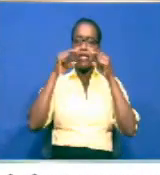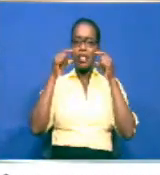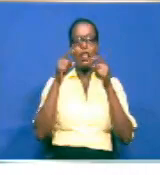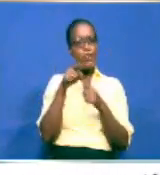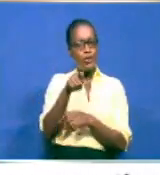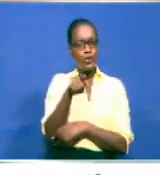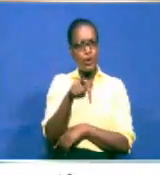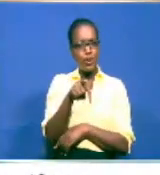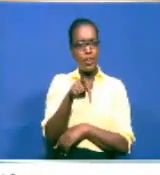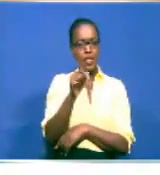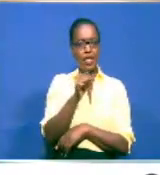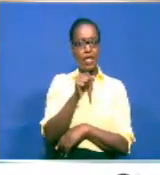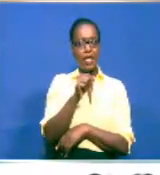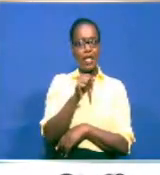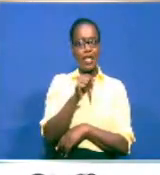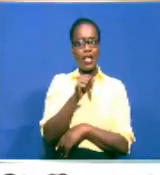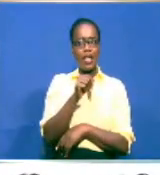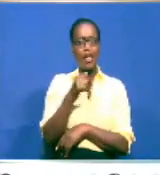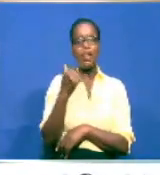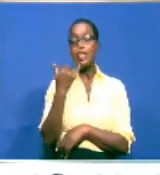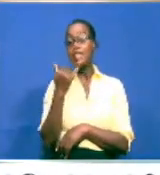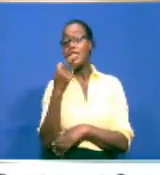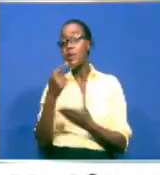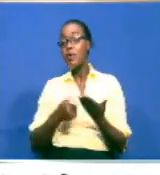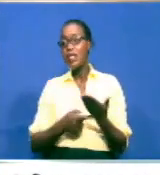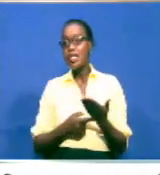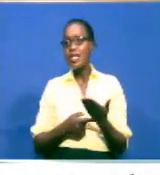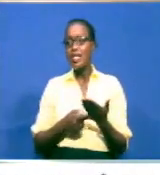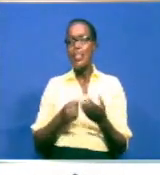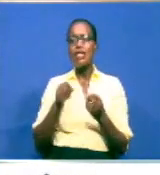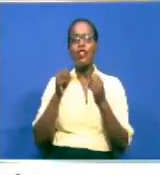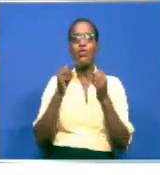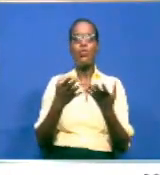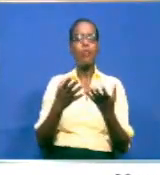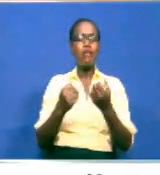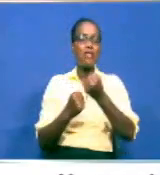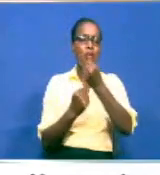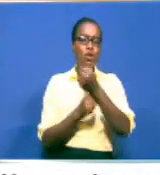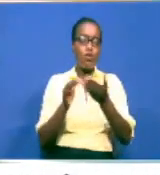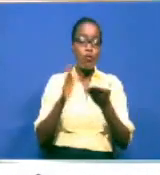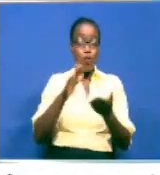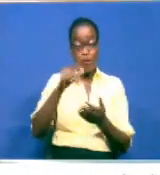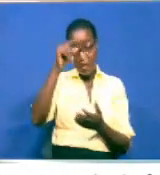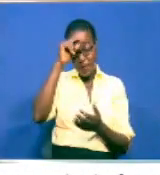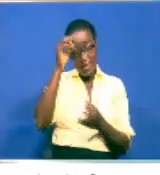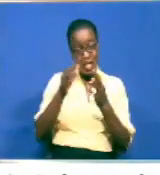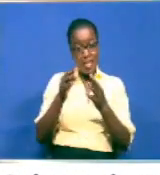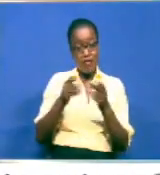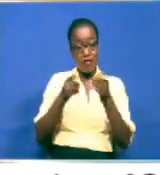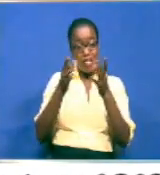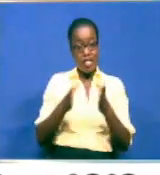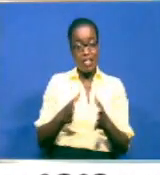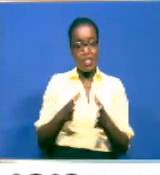actually had a clarion call saying that they should be given more support by the government. And if my director can